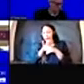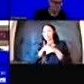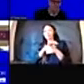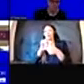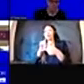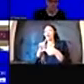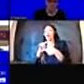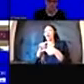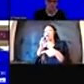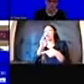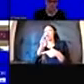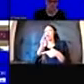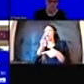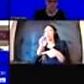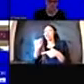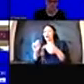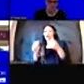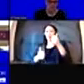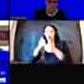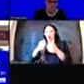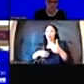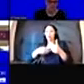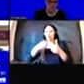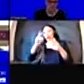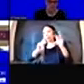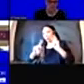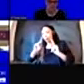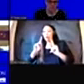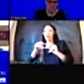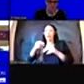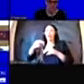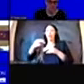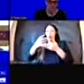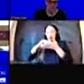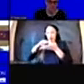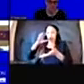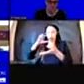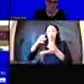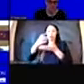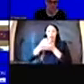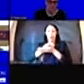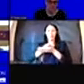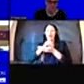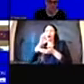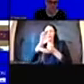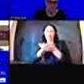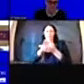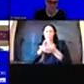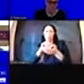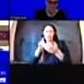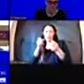Windsor Terrace is majority white and majority upper income. And so, and I don't believe there have been many developments that